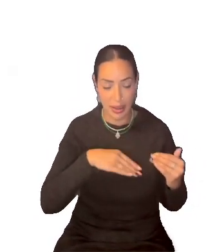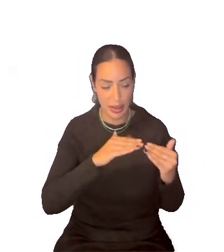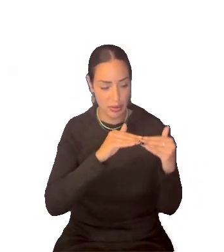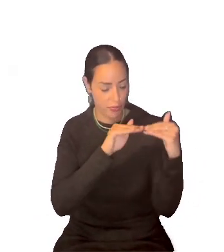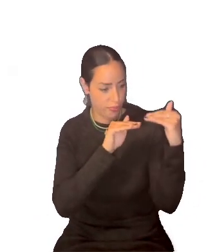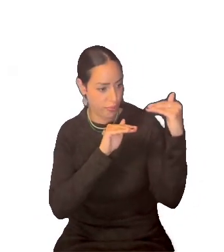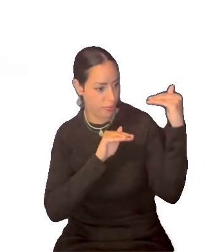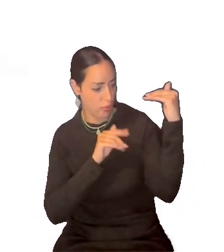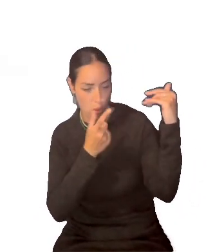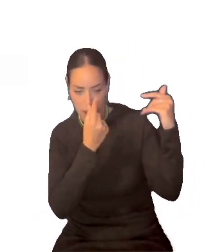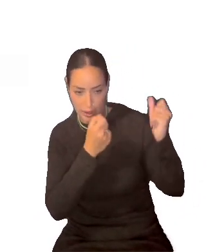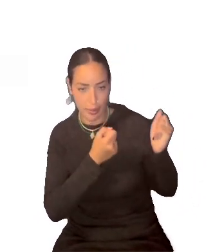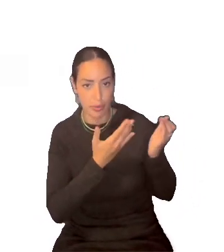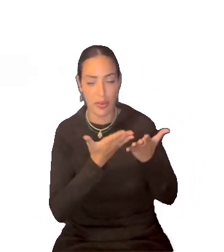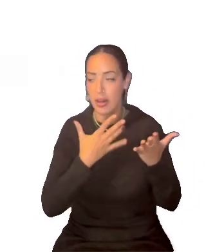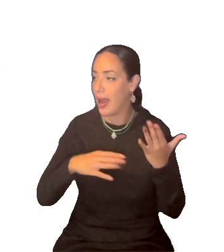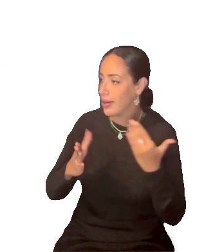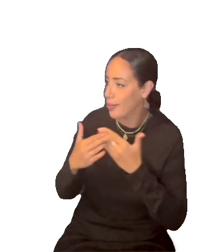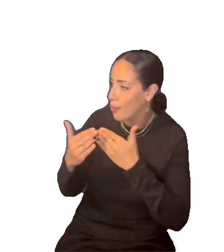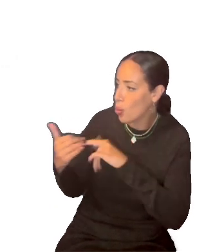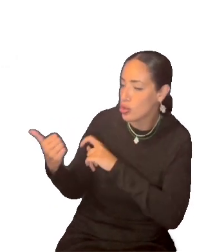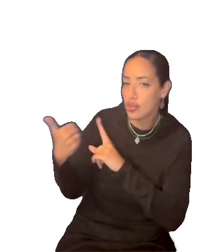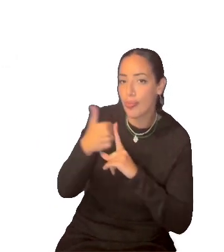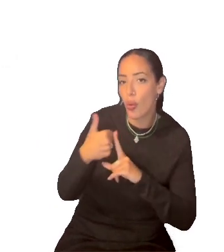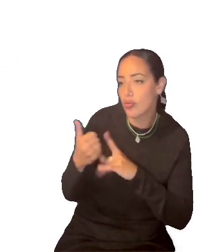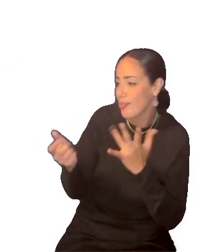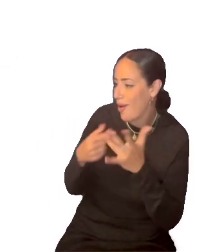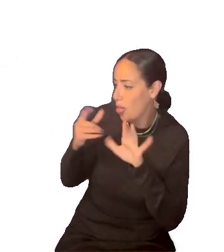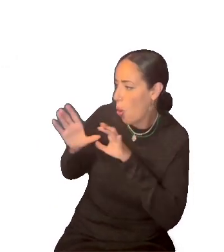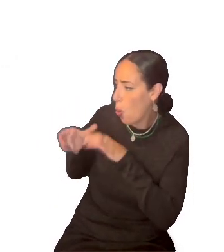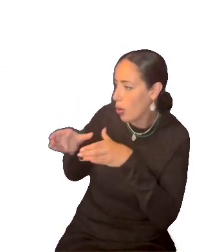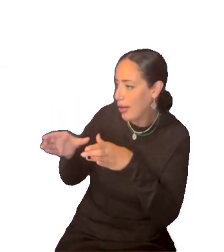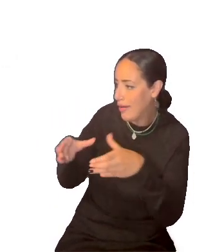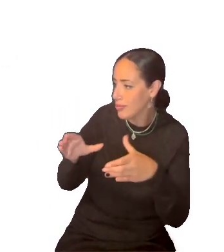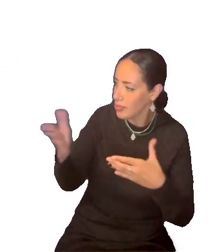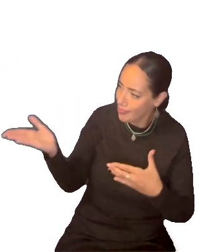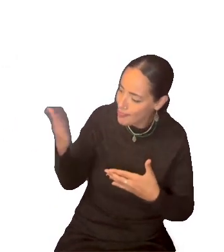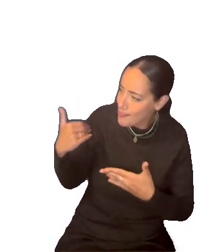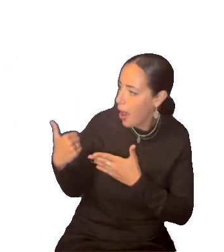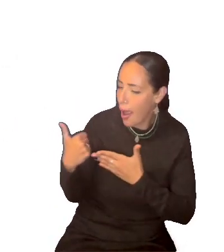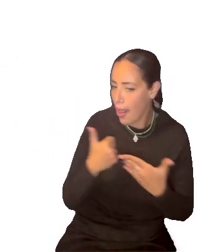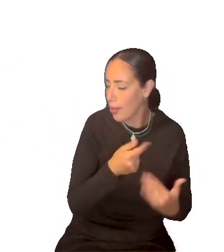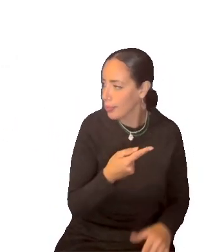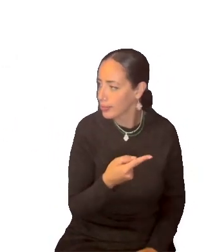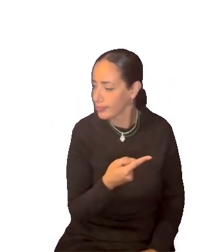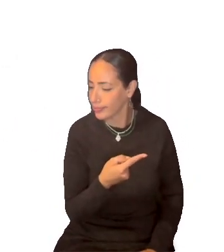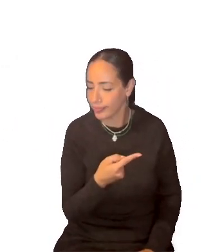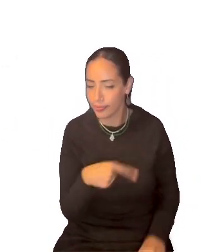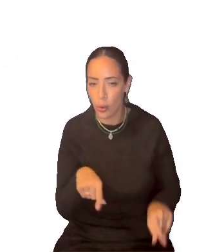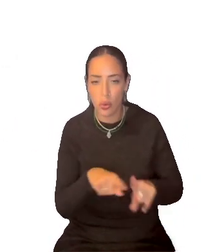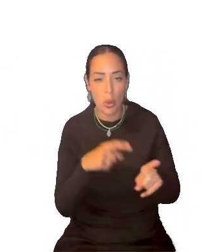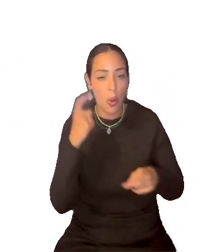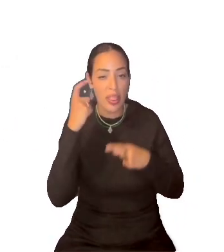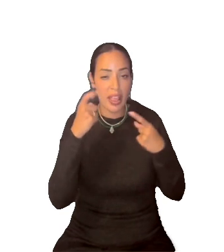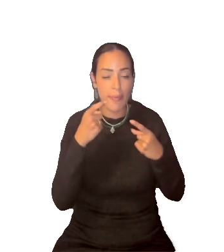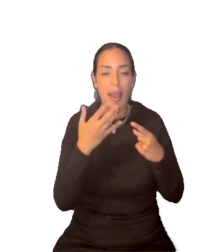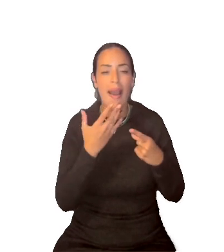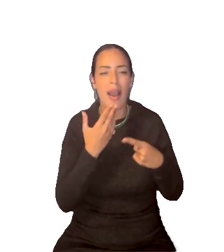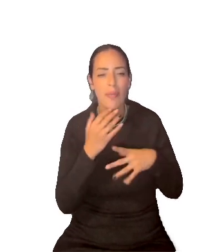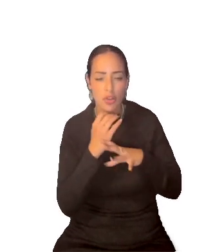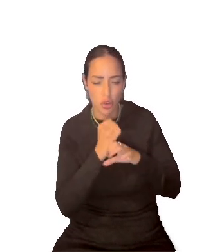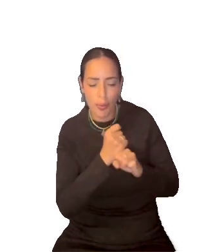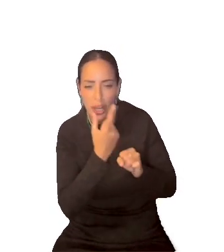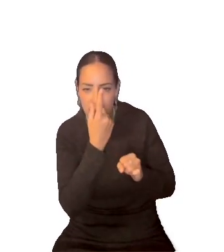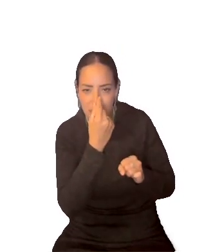can provide, you'll need to draw on wider support from other organisations. It's also important to think about the level of commitment that you